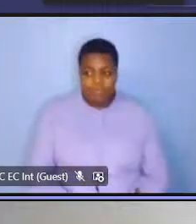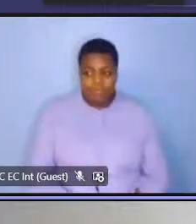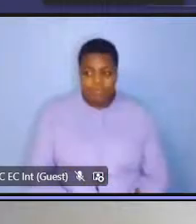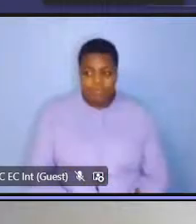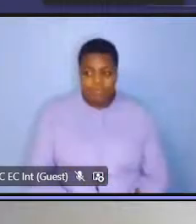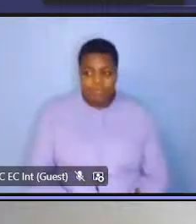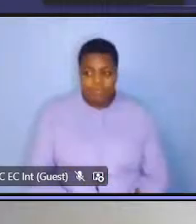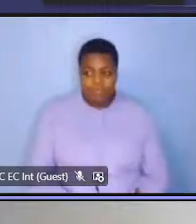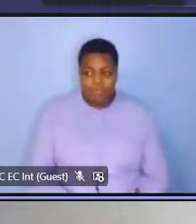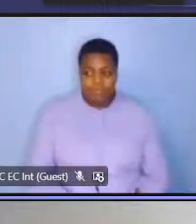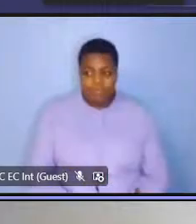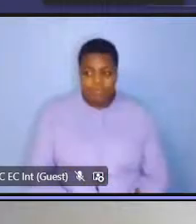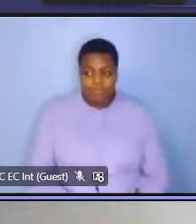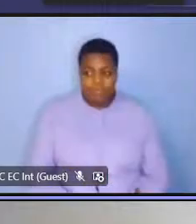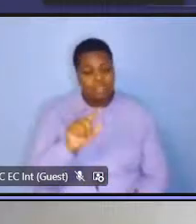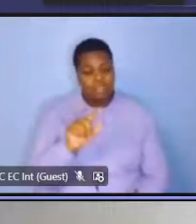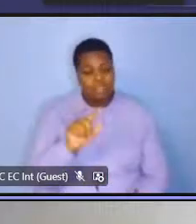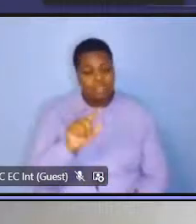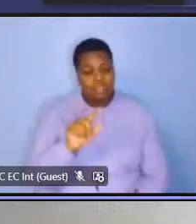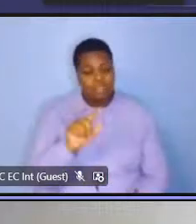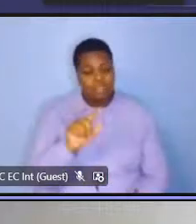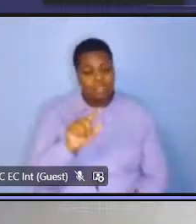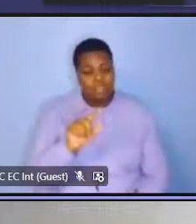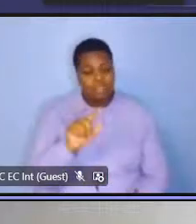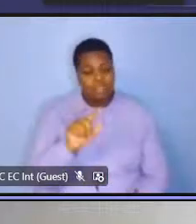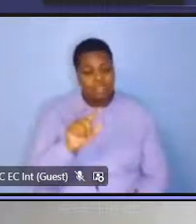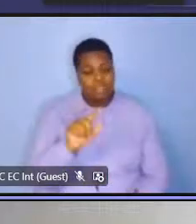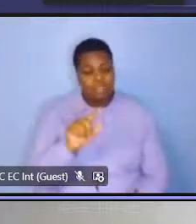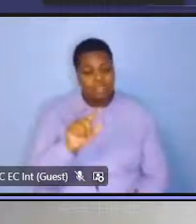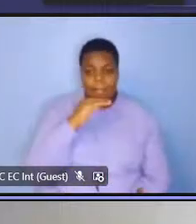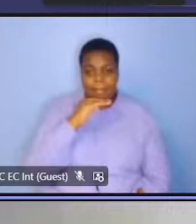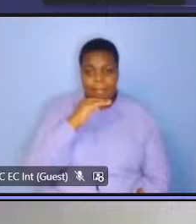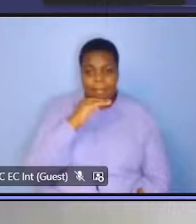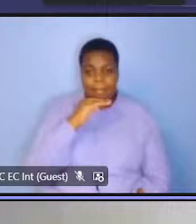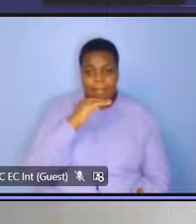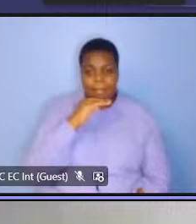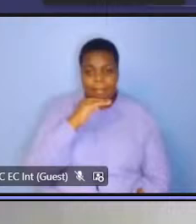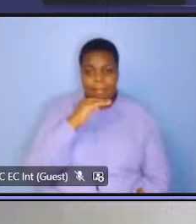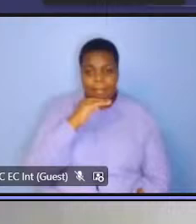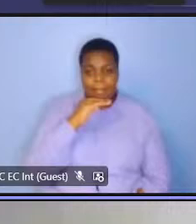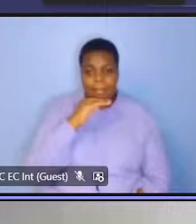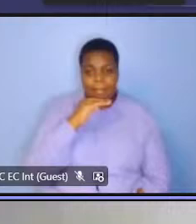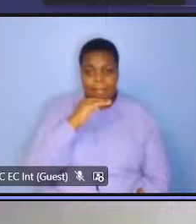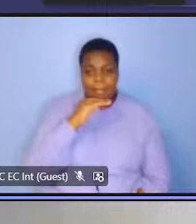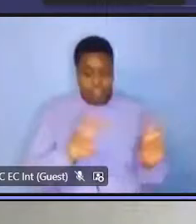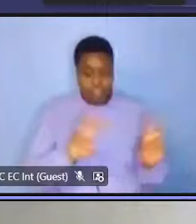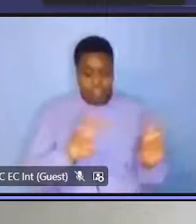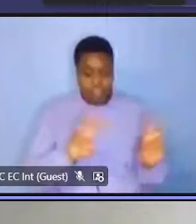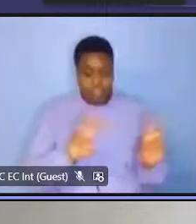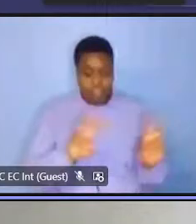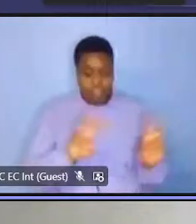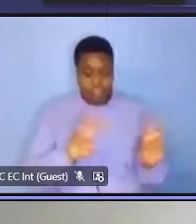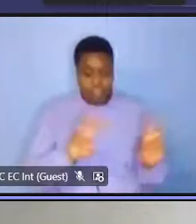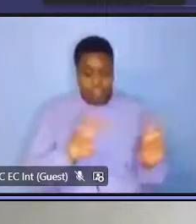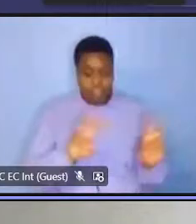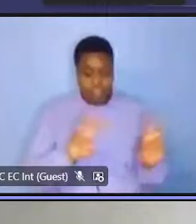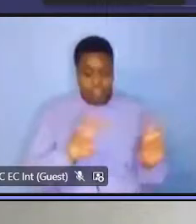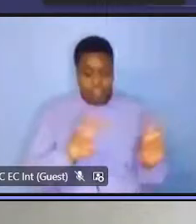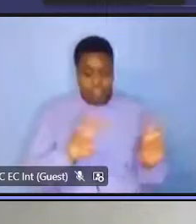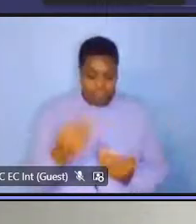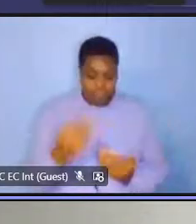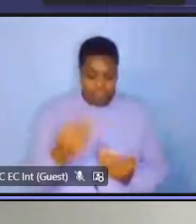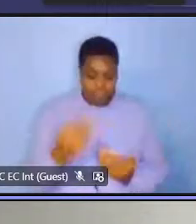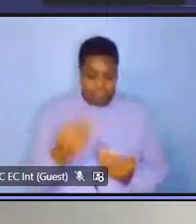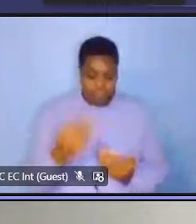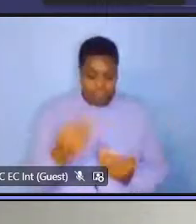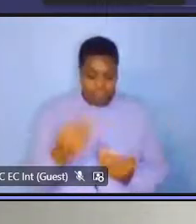with that challenge, what it means is that the issue of school uniform, good as it is, but something